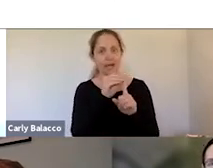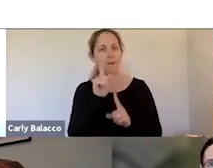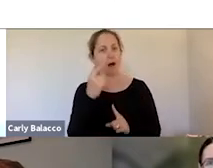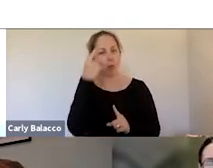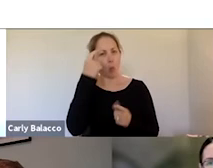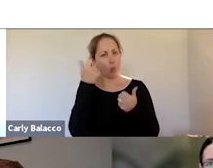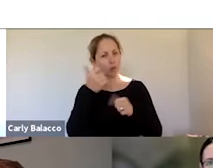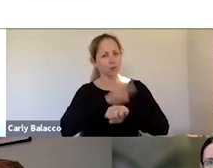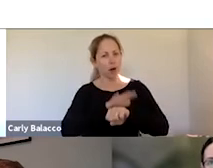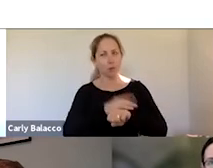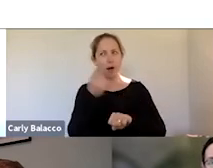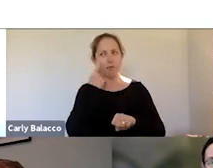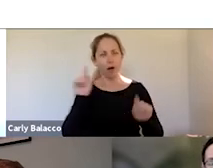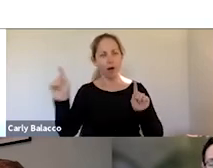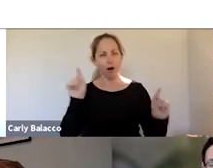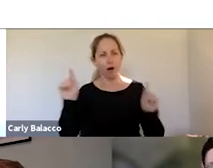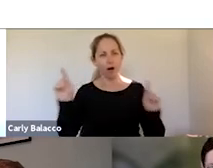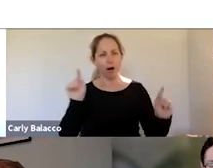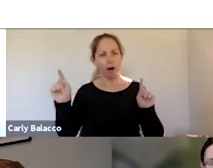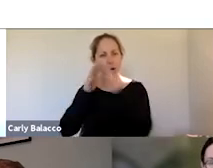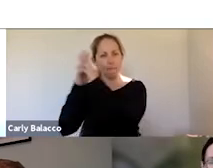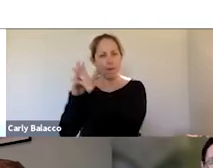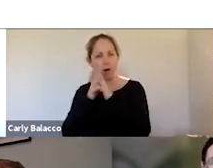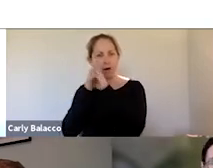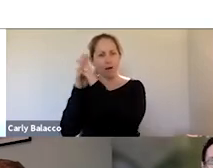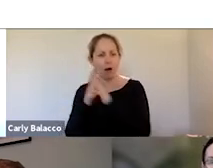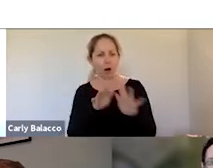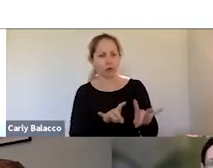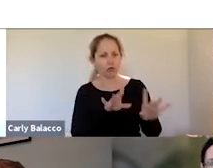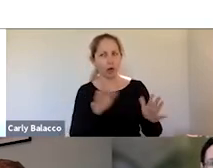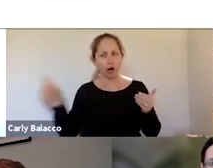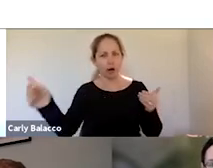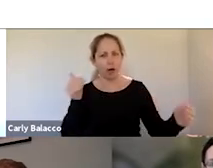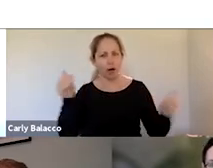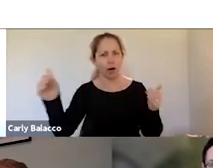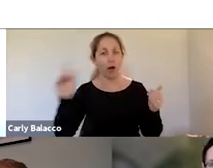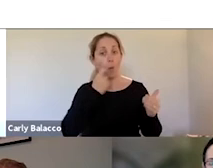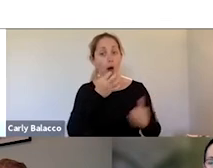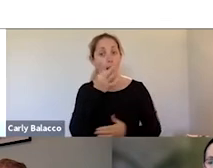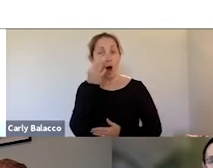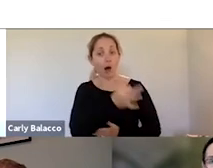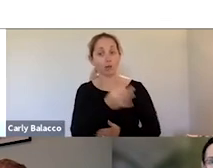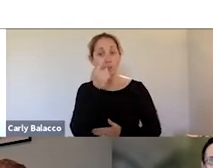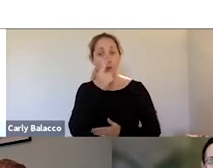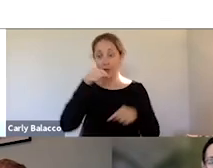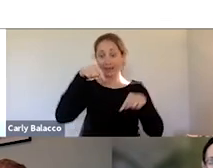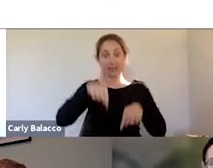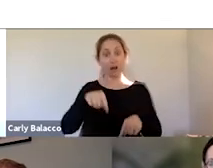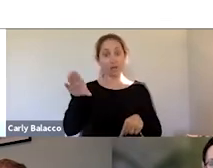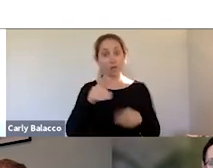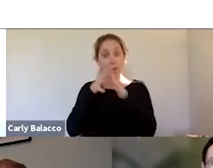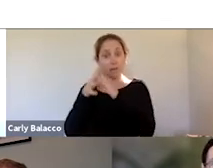look at what's happening among US audiences right now and hear from our partners at WolfBrown about what they're